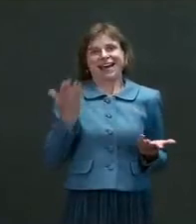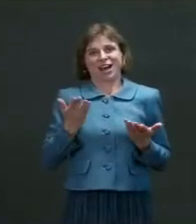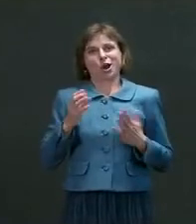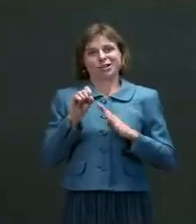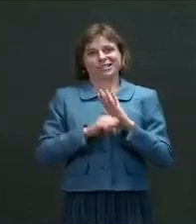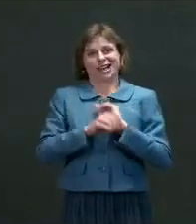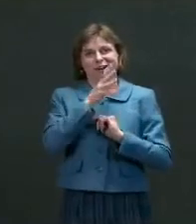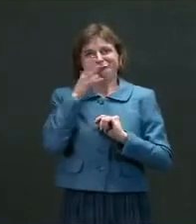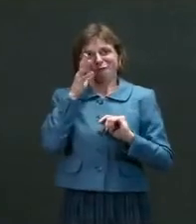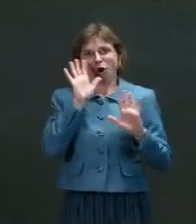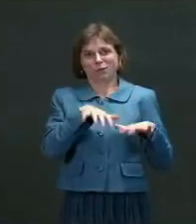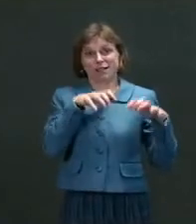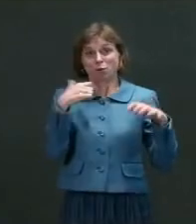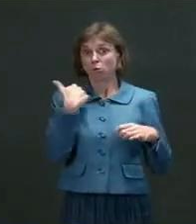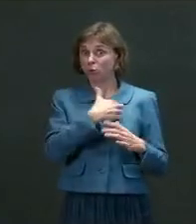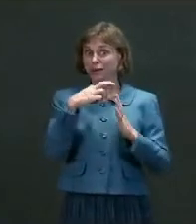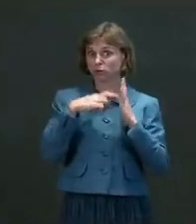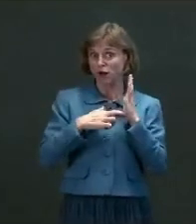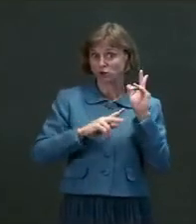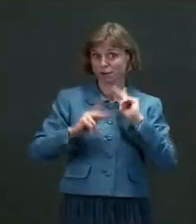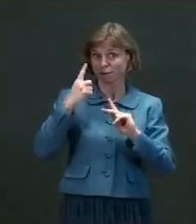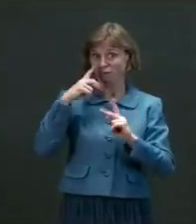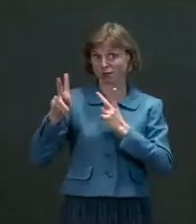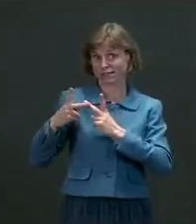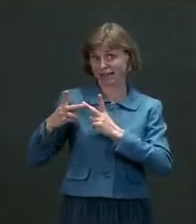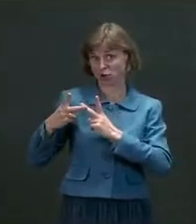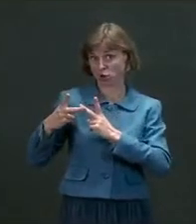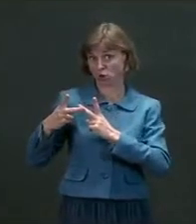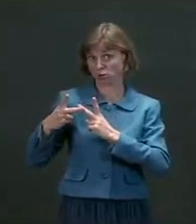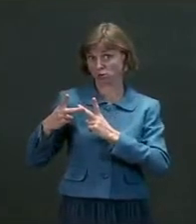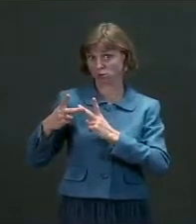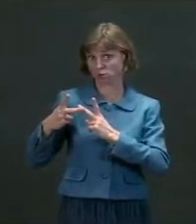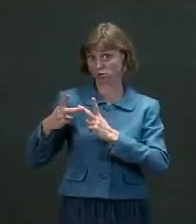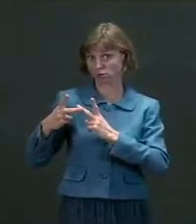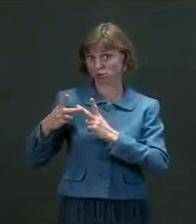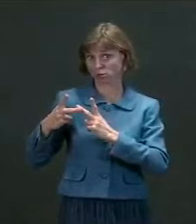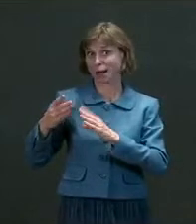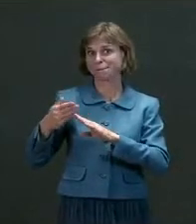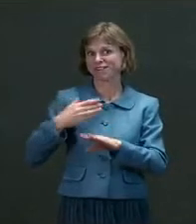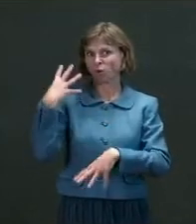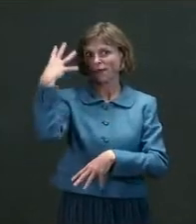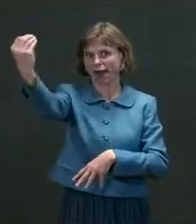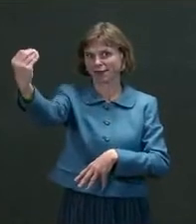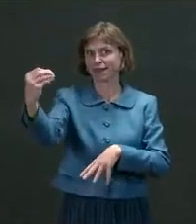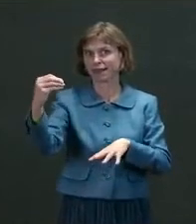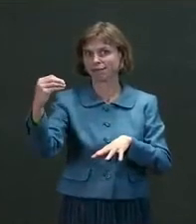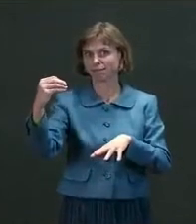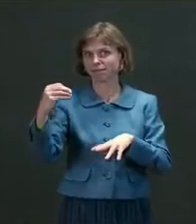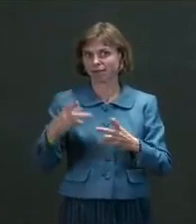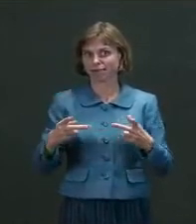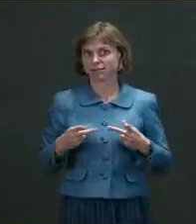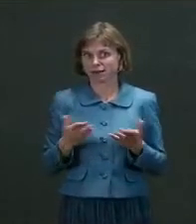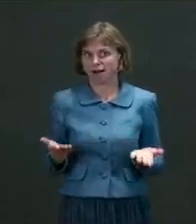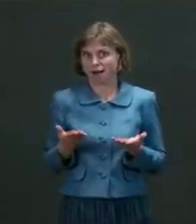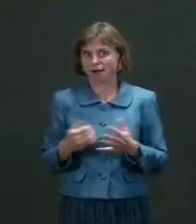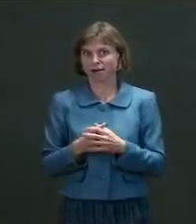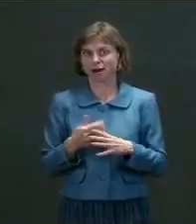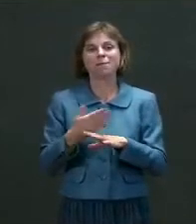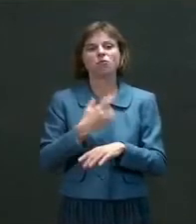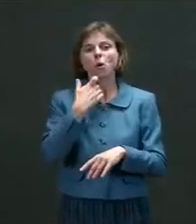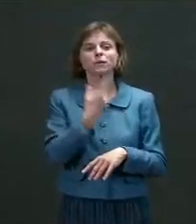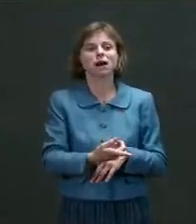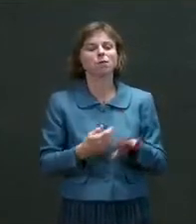Stadium. We register people for their second dose before they actually leave the site. And prior, we had been just telling them we would email